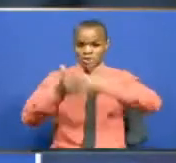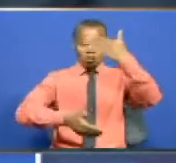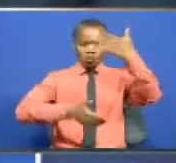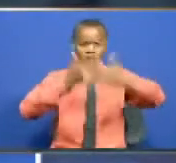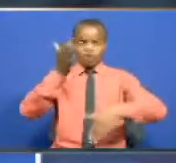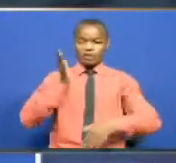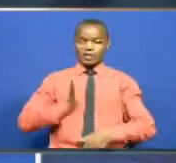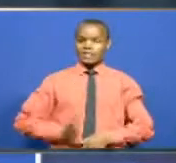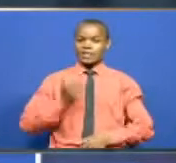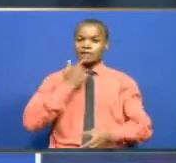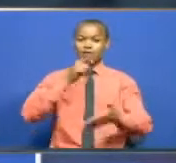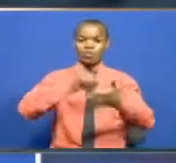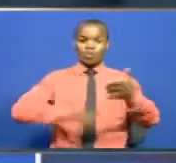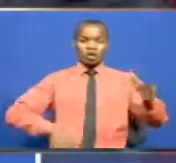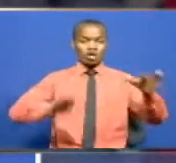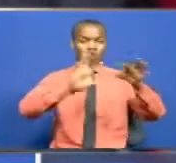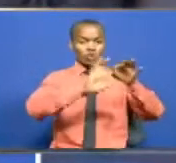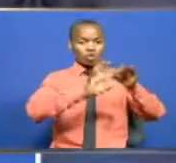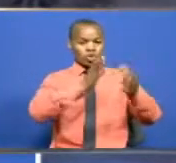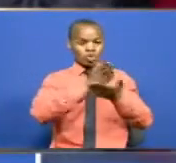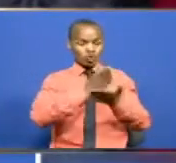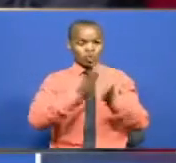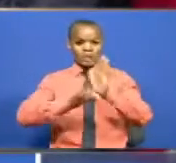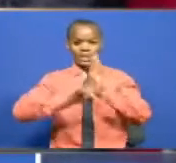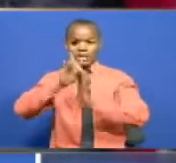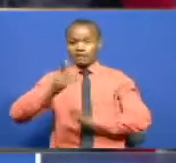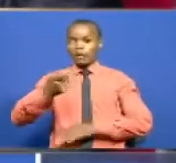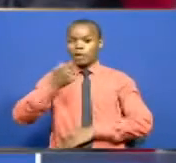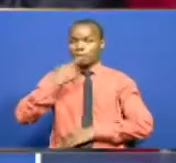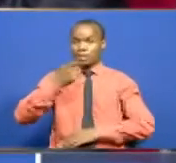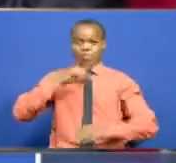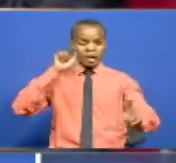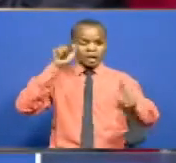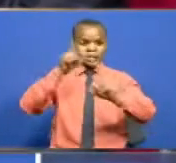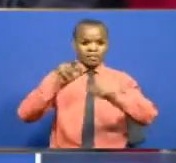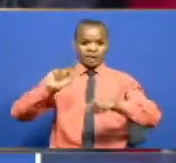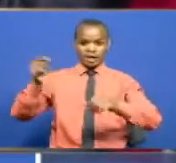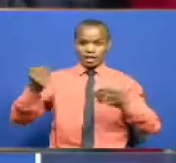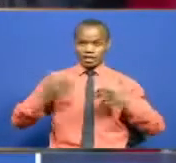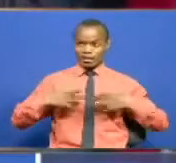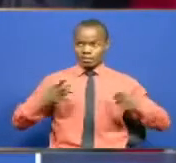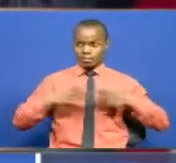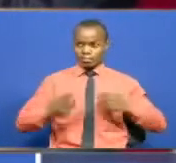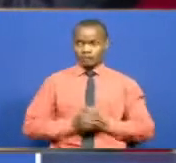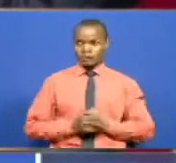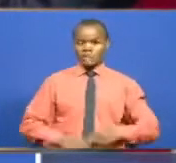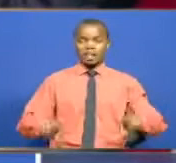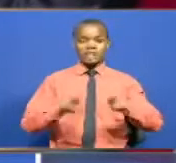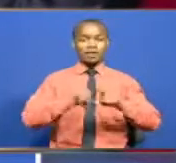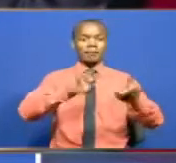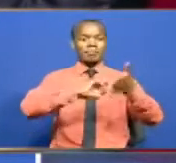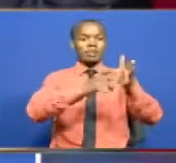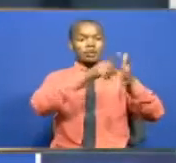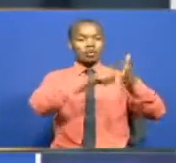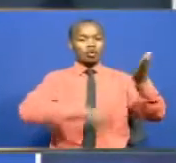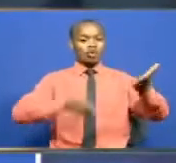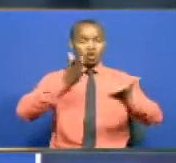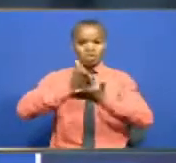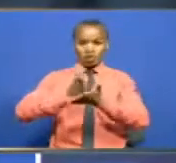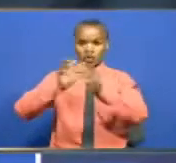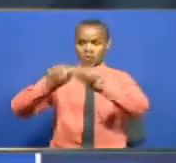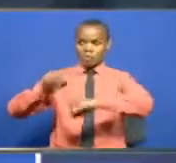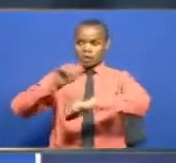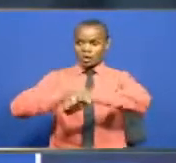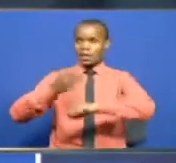the unit is necessary in developing vaccines that are targeted on the Kenyan population. That could mean better efficacy of vaccines